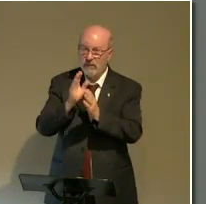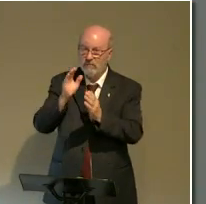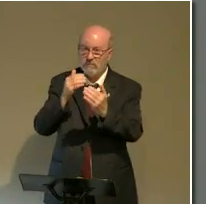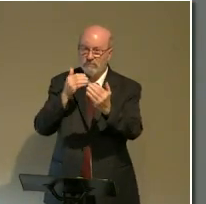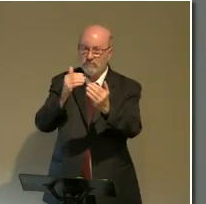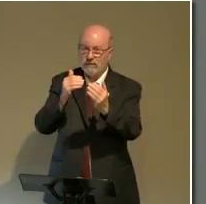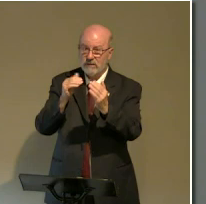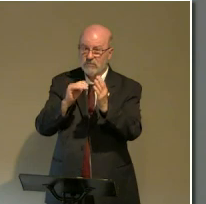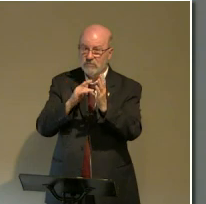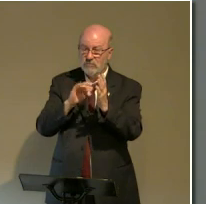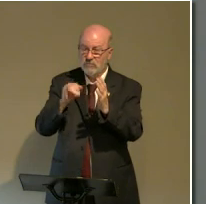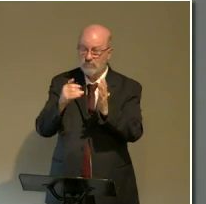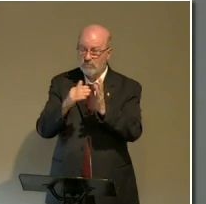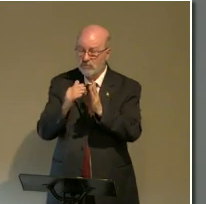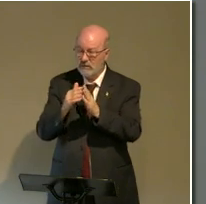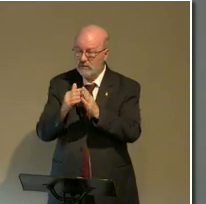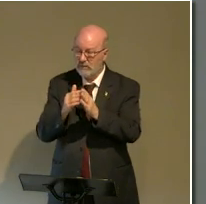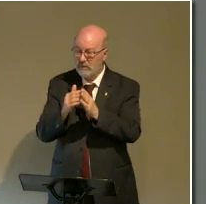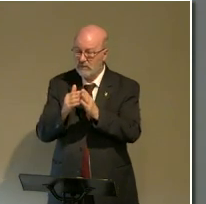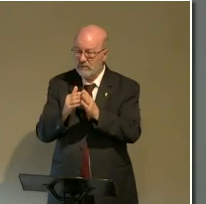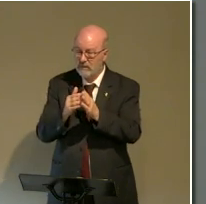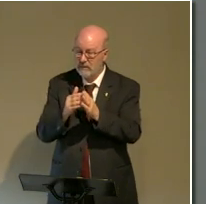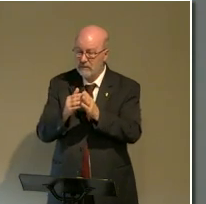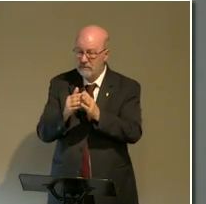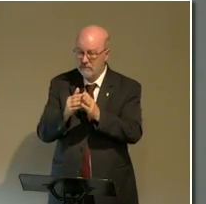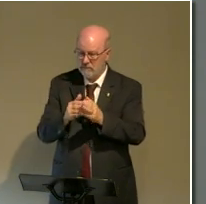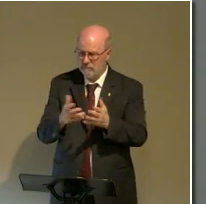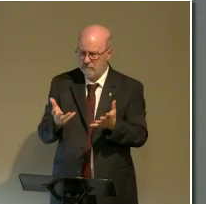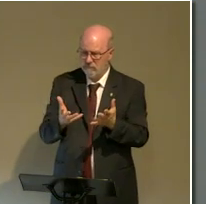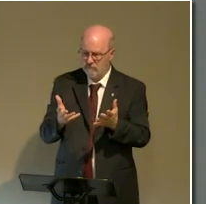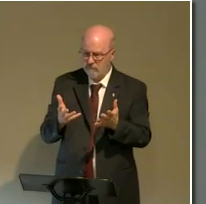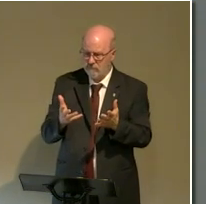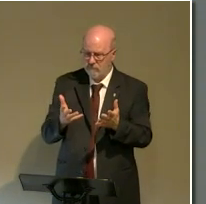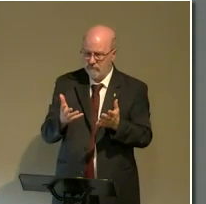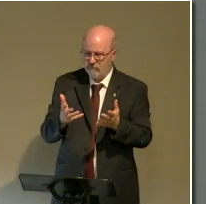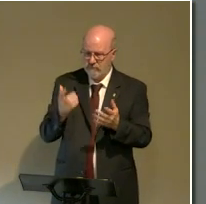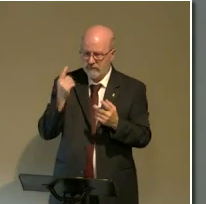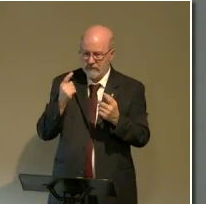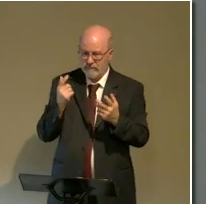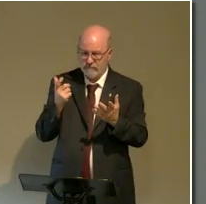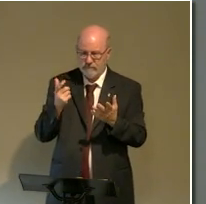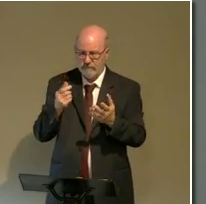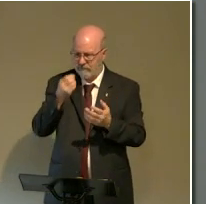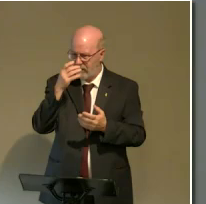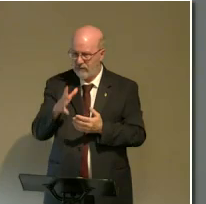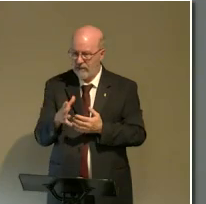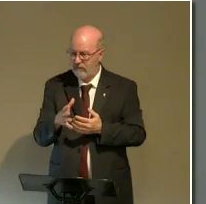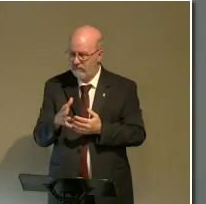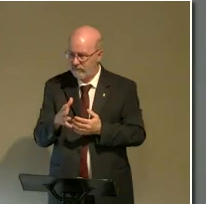Jerusalem. And he said, I guess he's thinking, I don't care.